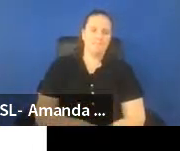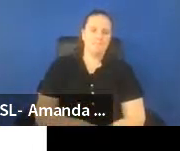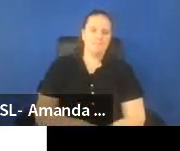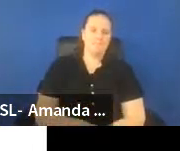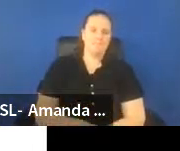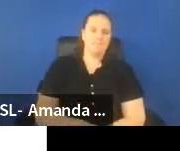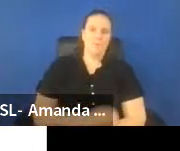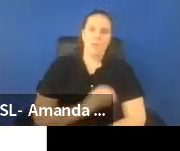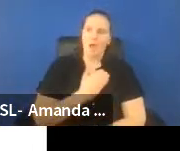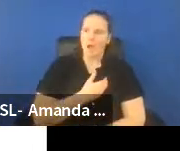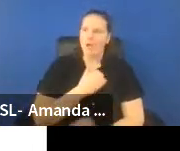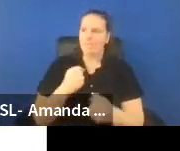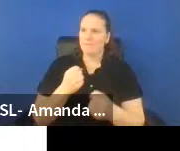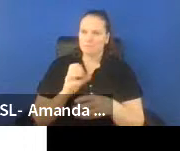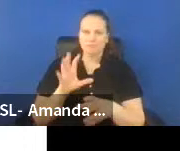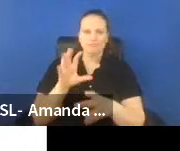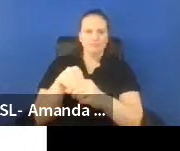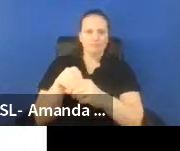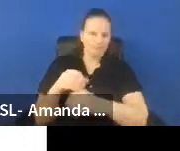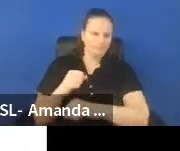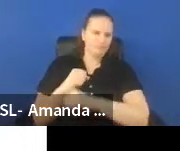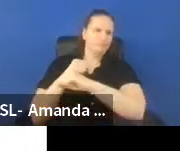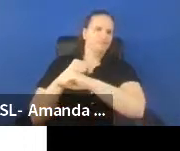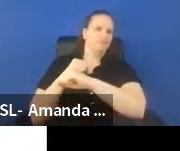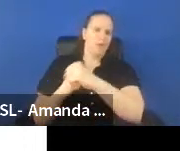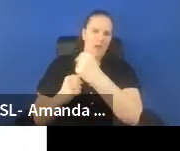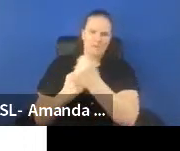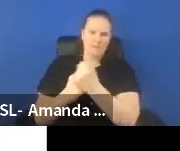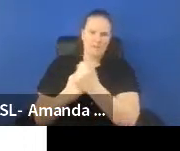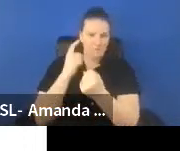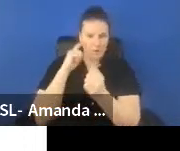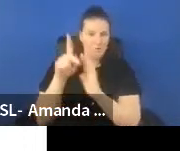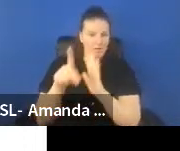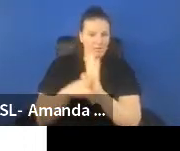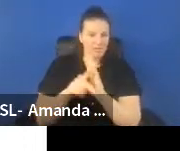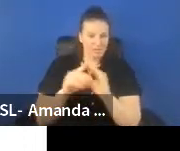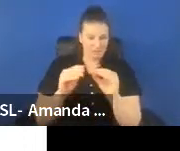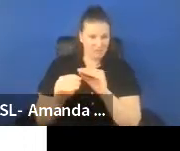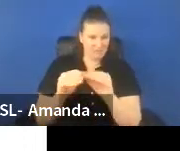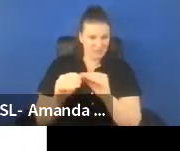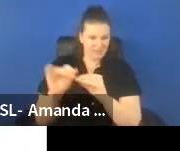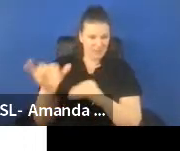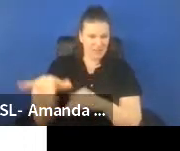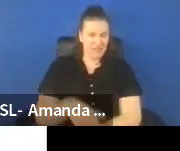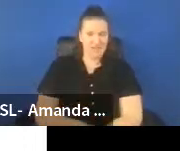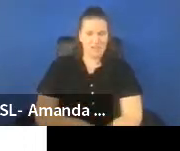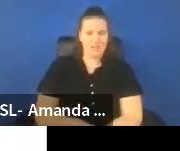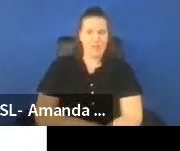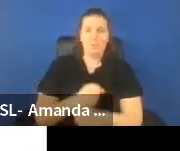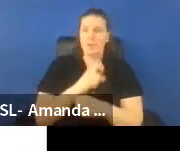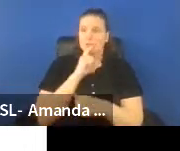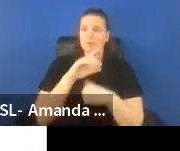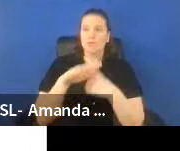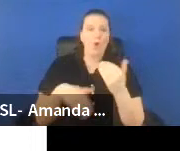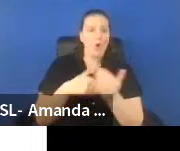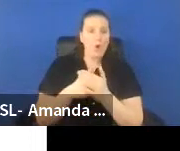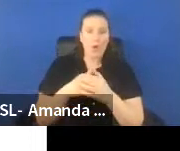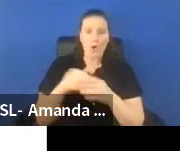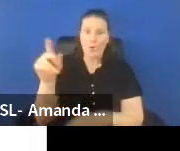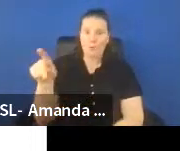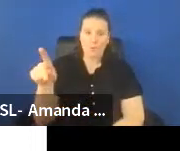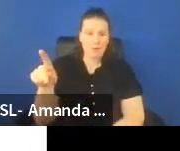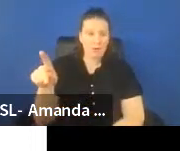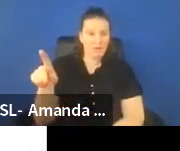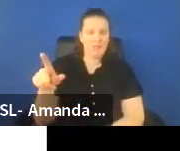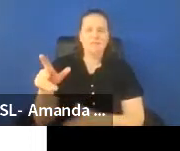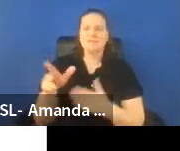this regard and advocated for the policy to be revised to make sure that all Portlanders,